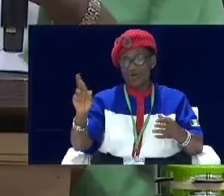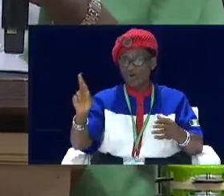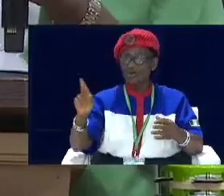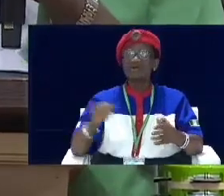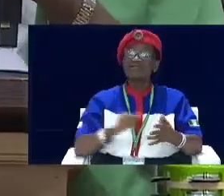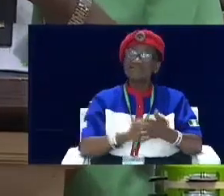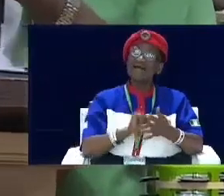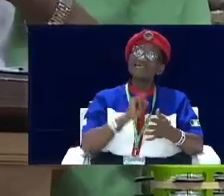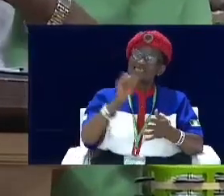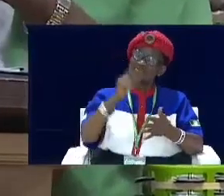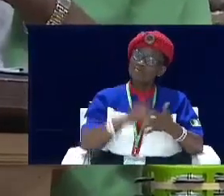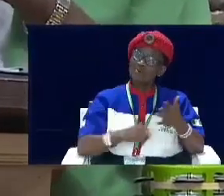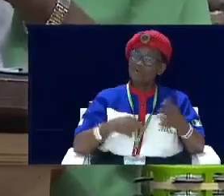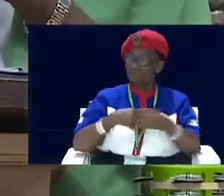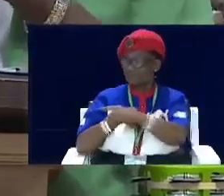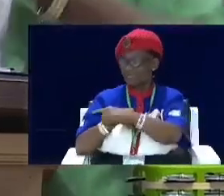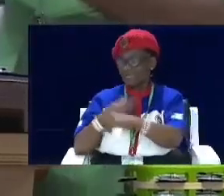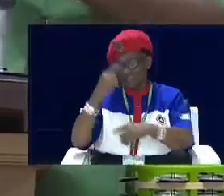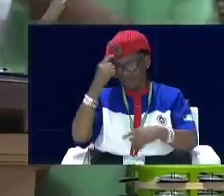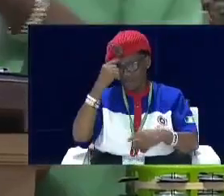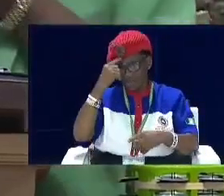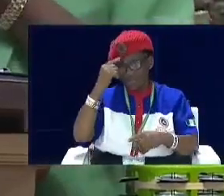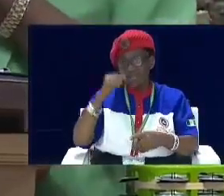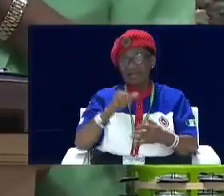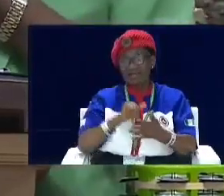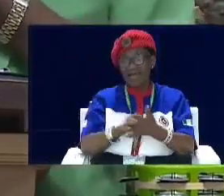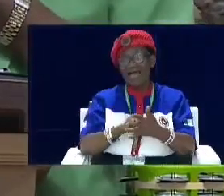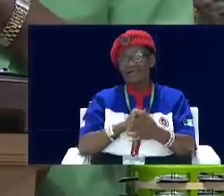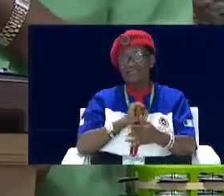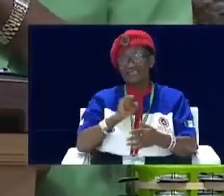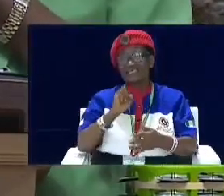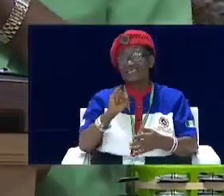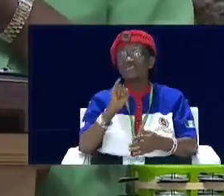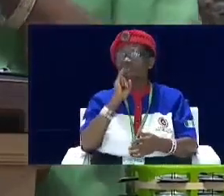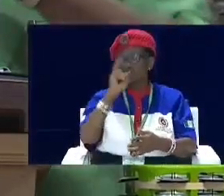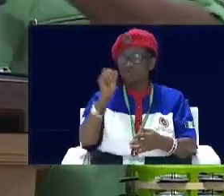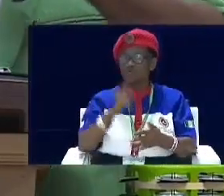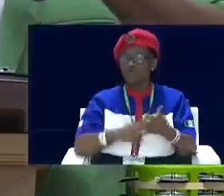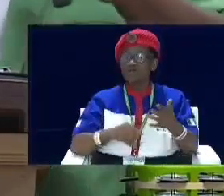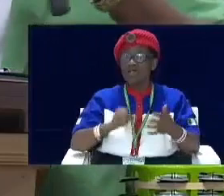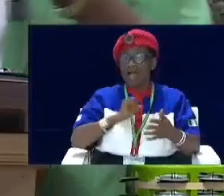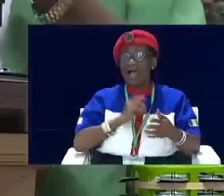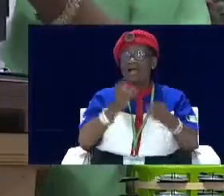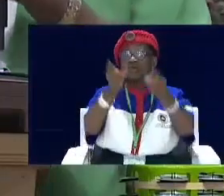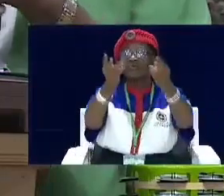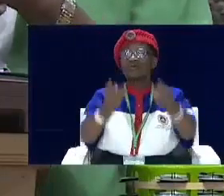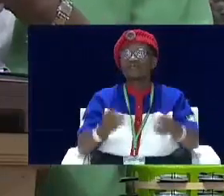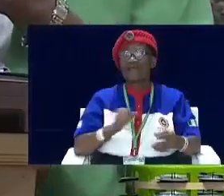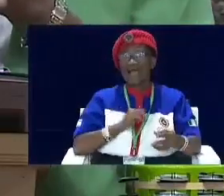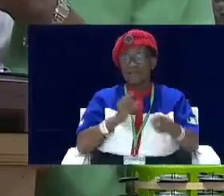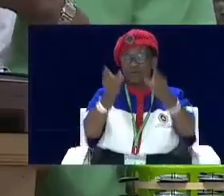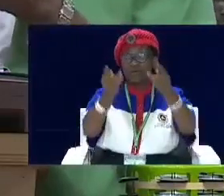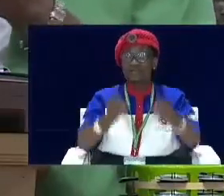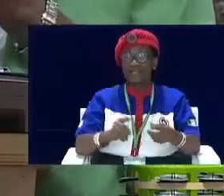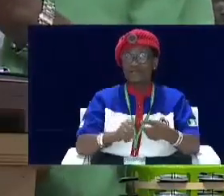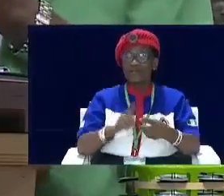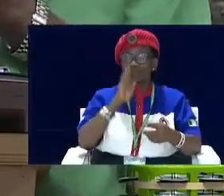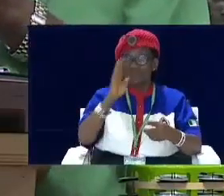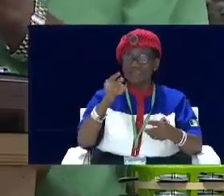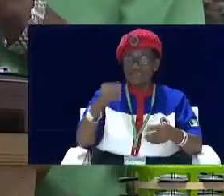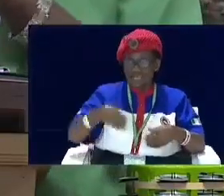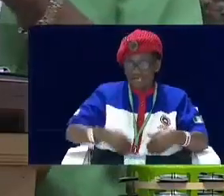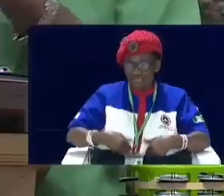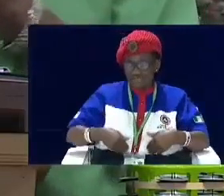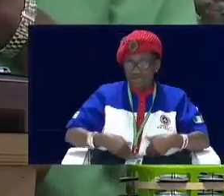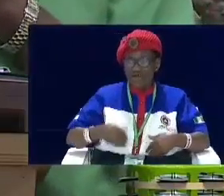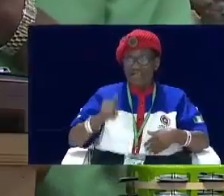thought. Ohun ti mo ro niyan. That's what I wanted. Ohun ti mo de fe niyan. I wanted to be the youngest vice chancellor in the world. Mo fe